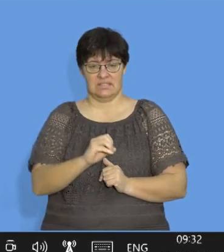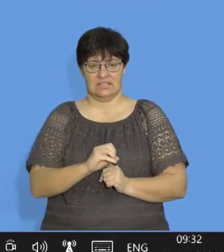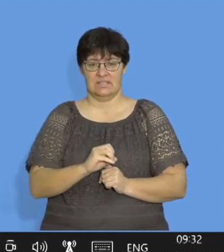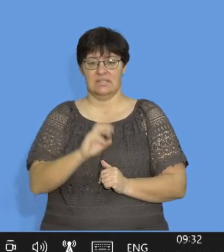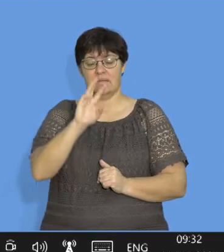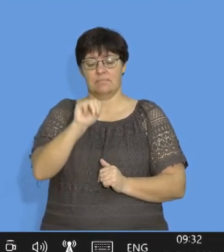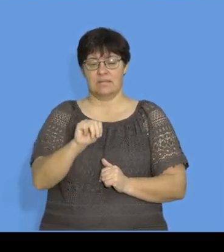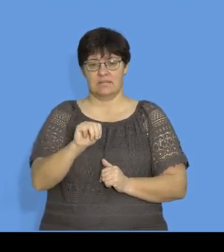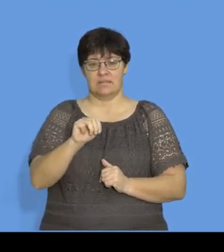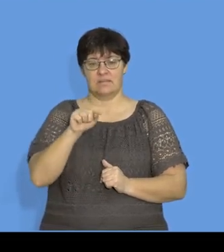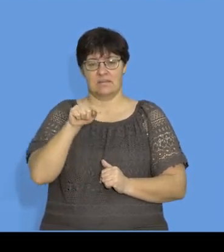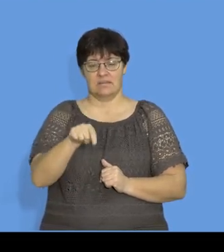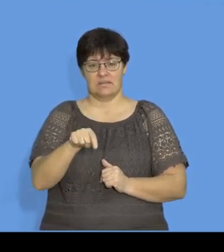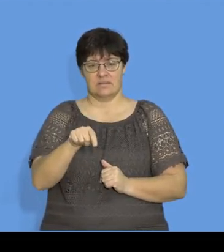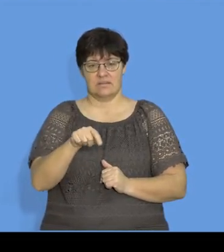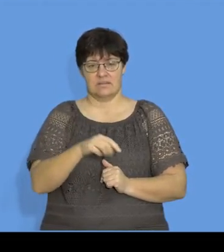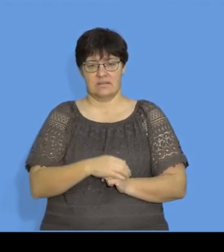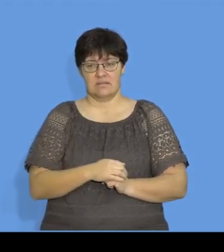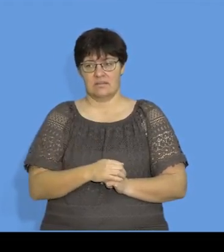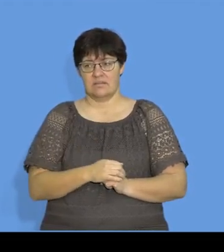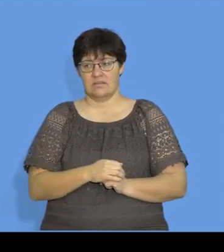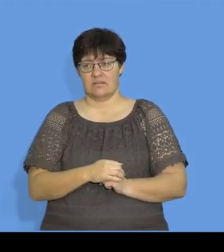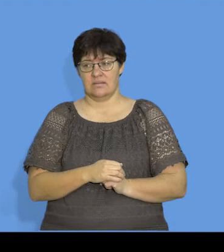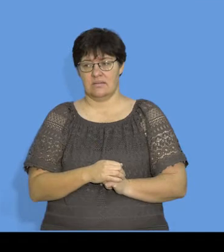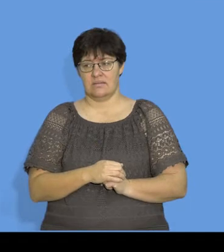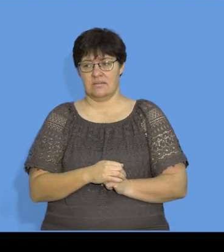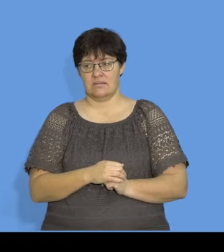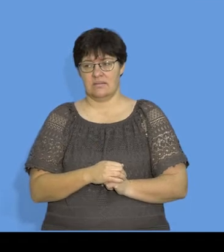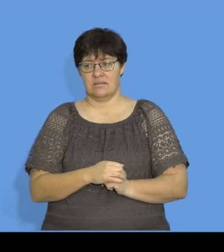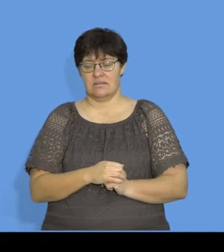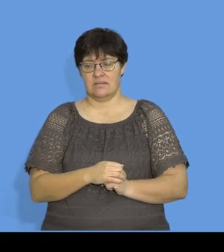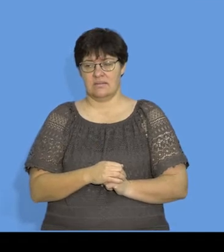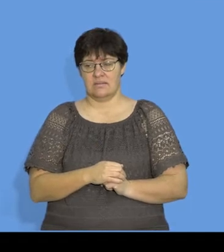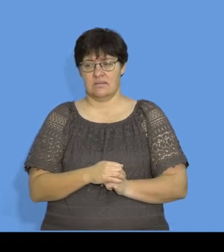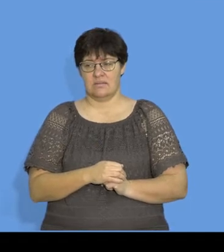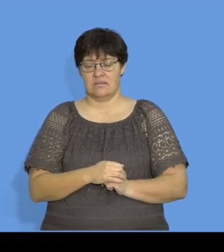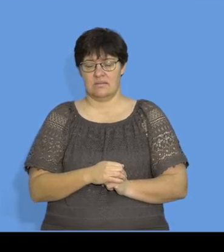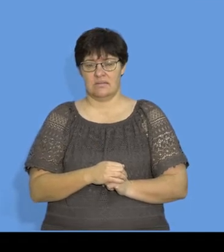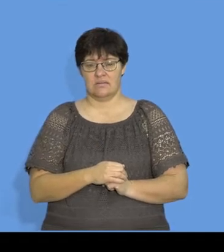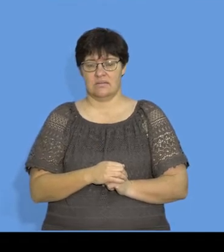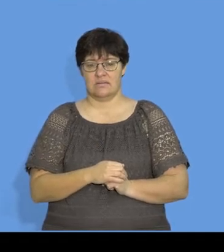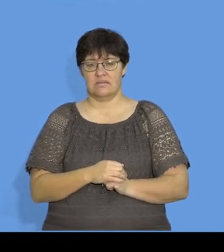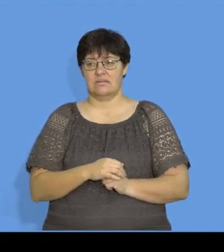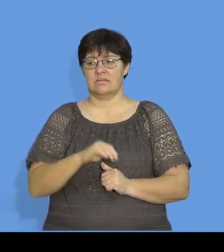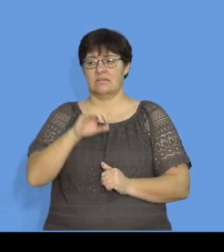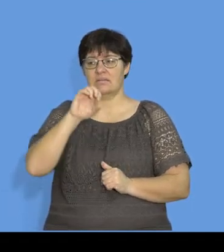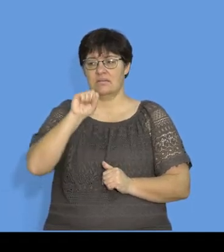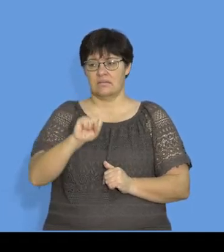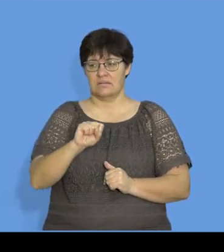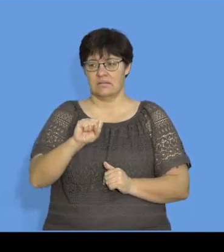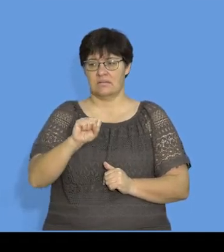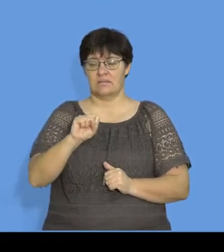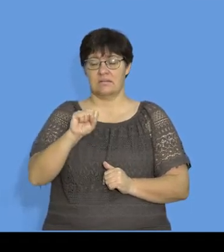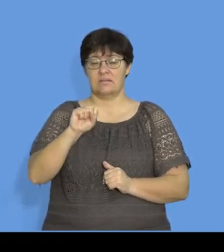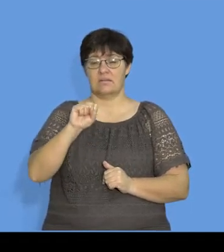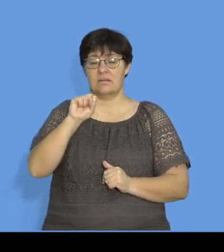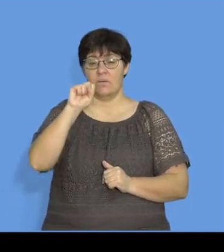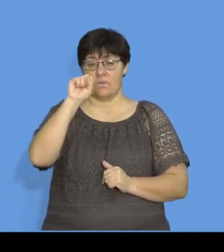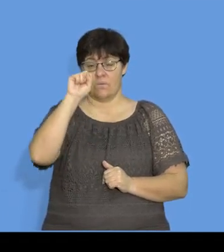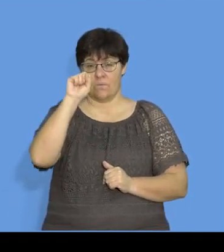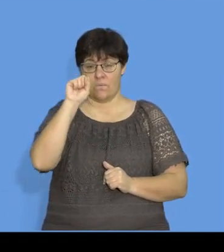450 meters, well, 450 meters per